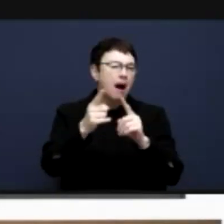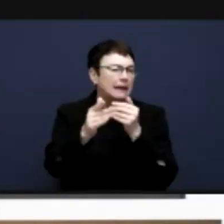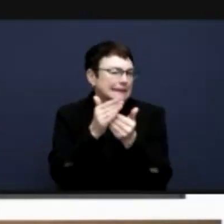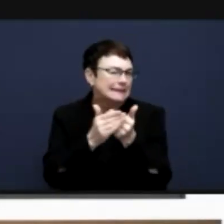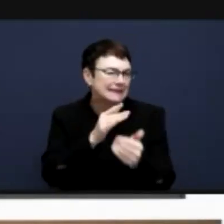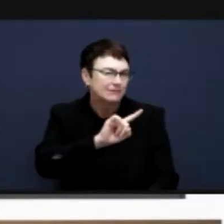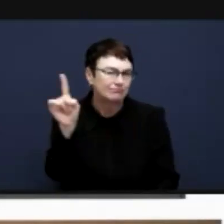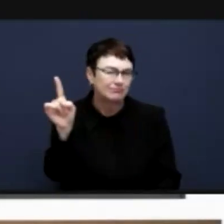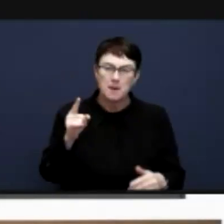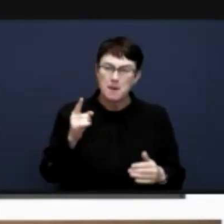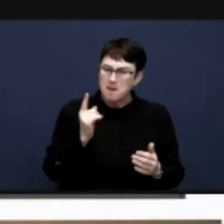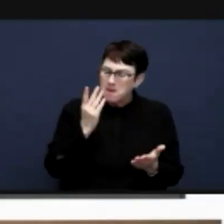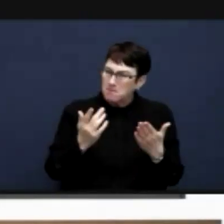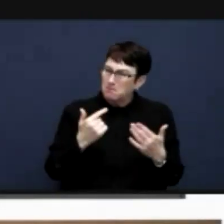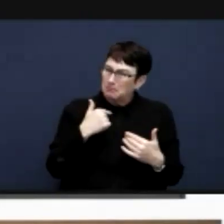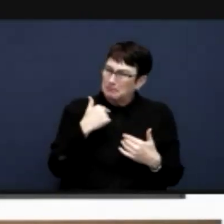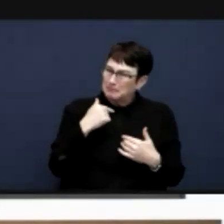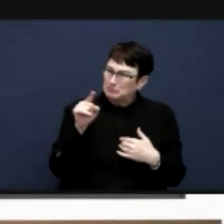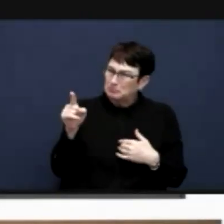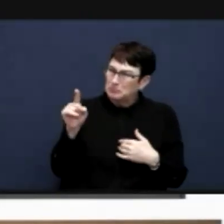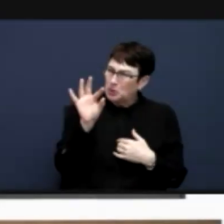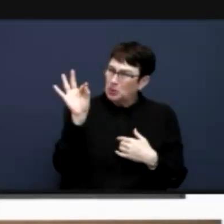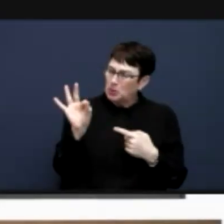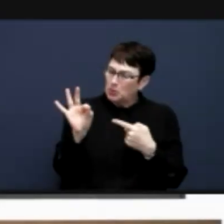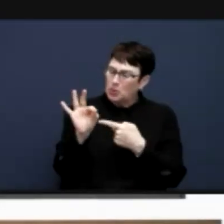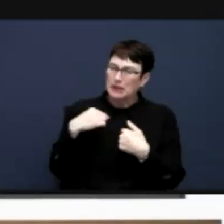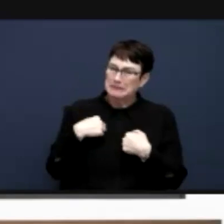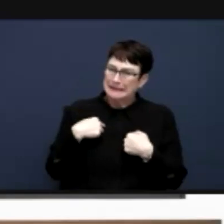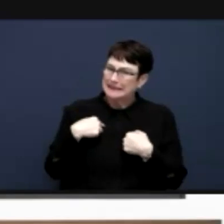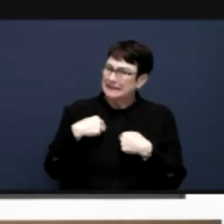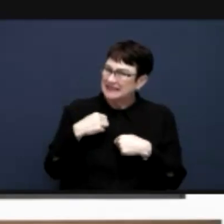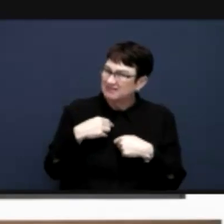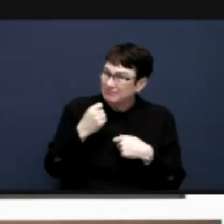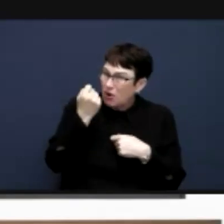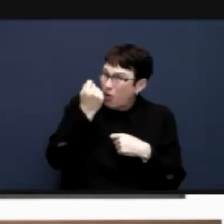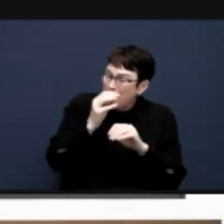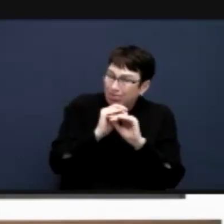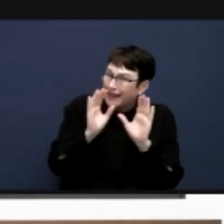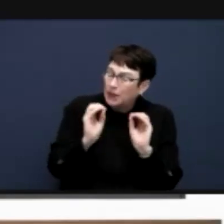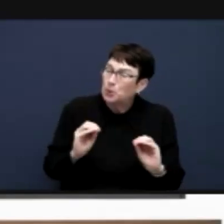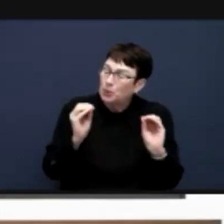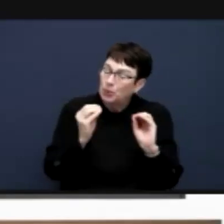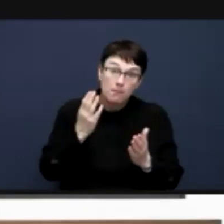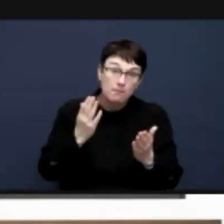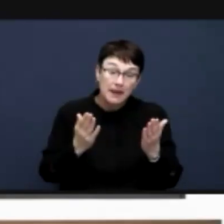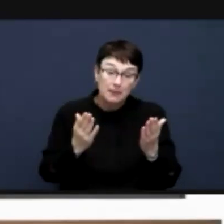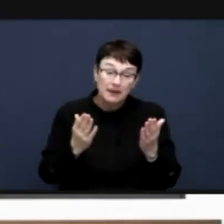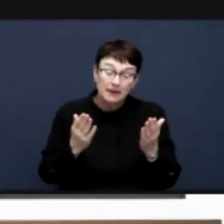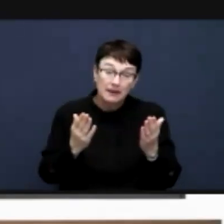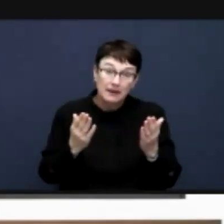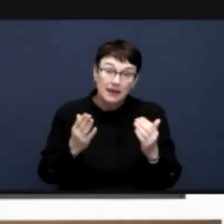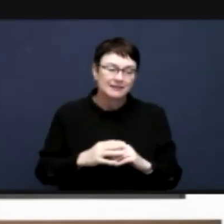understand the question correctly. Maybe to kind of recommend or require both in